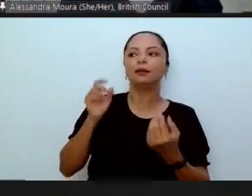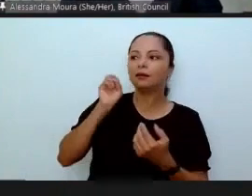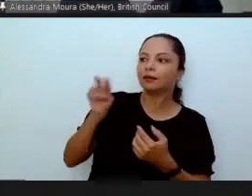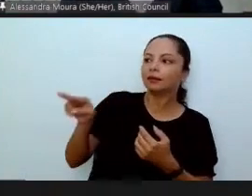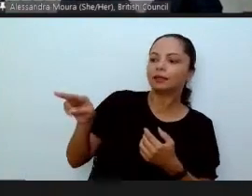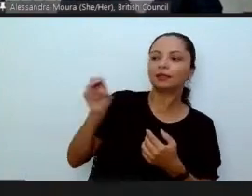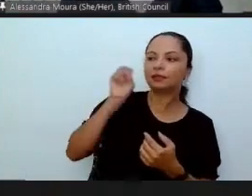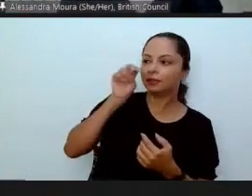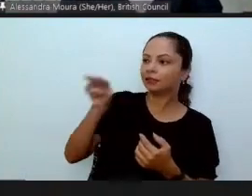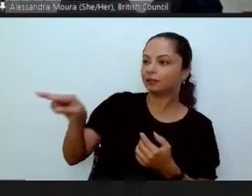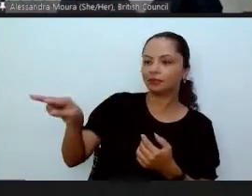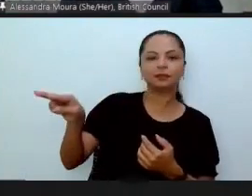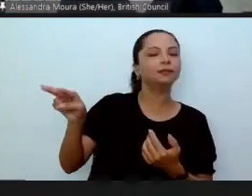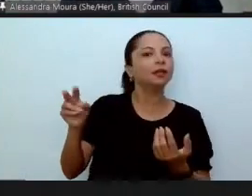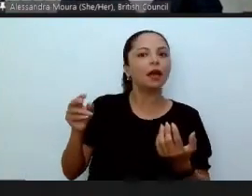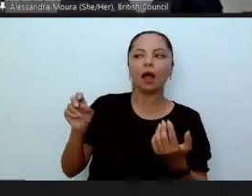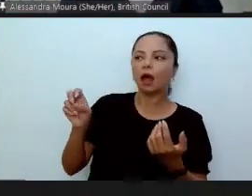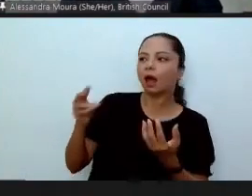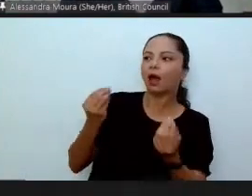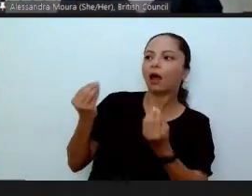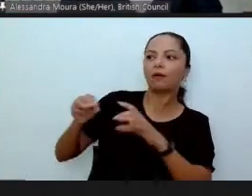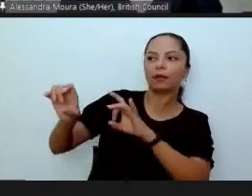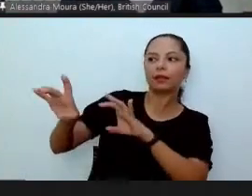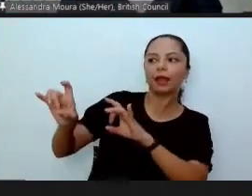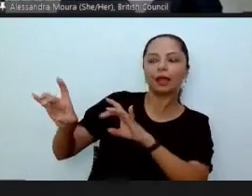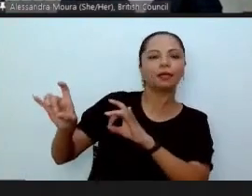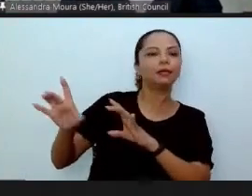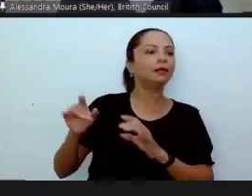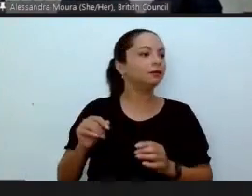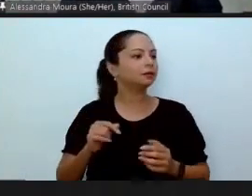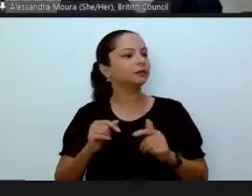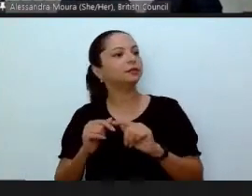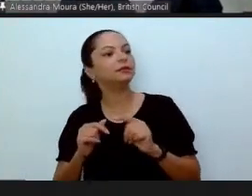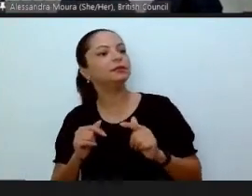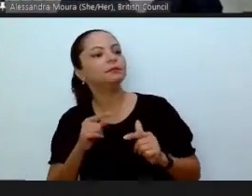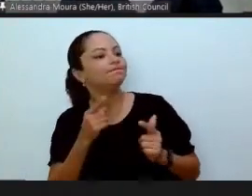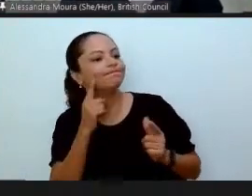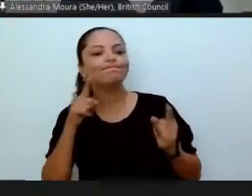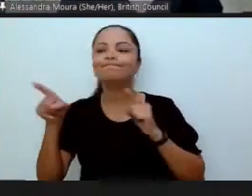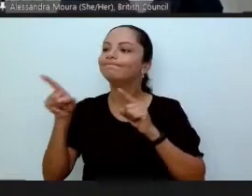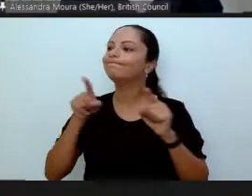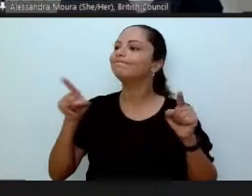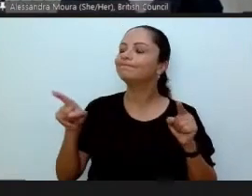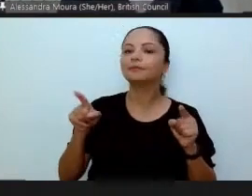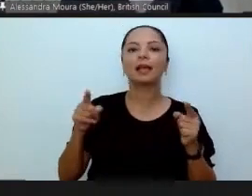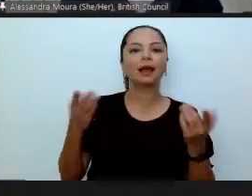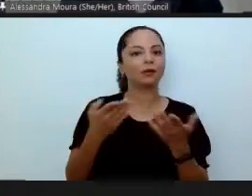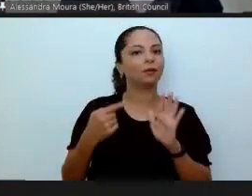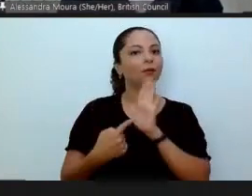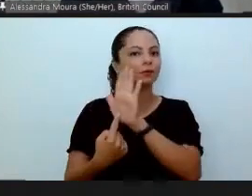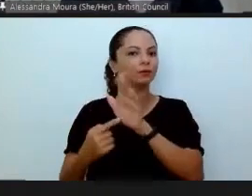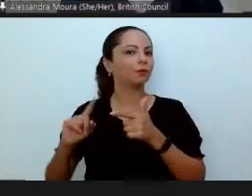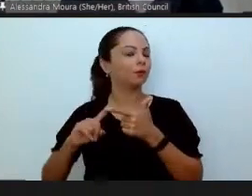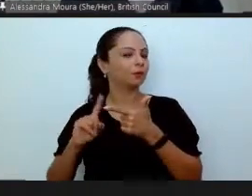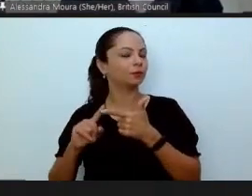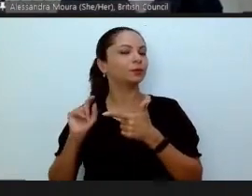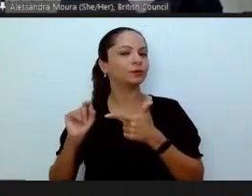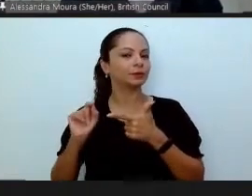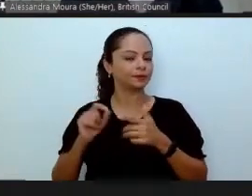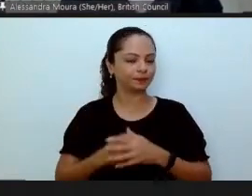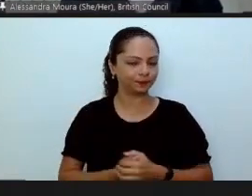I definitely recommend it. I think I'm going to move on, Alessandra. You can pick up on some of the comments, but I think we're going to run out of